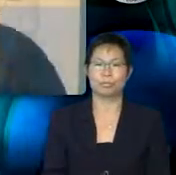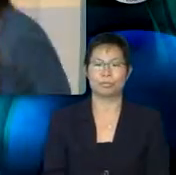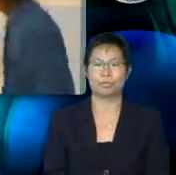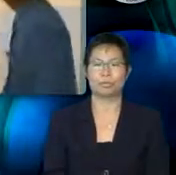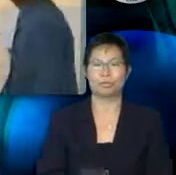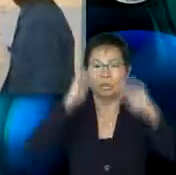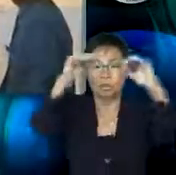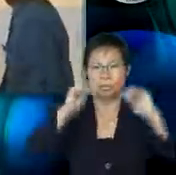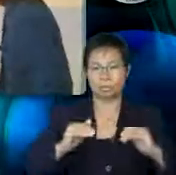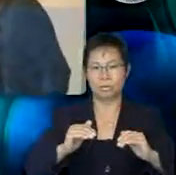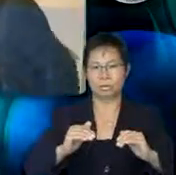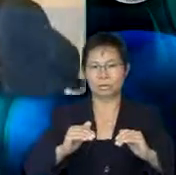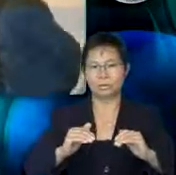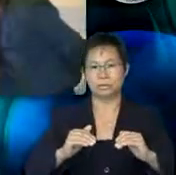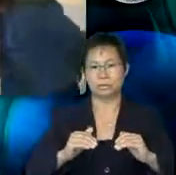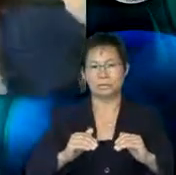And the next one?